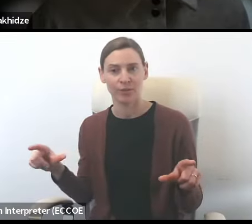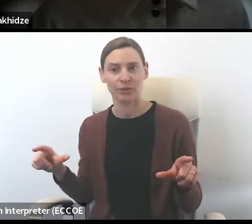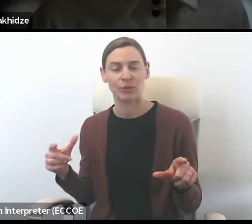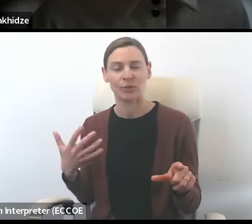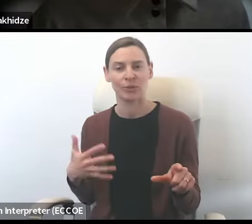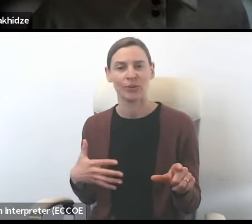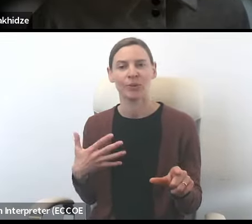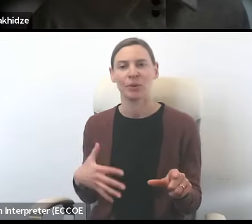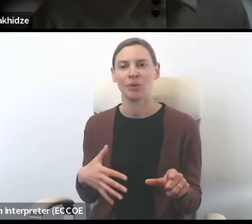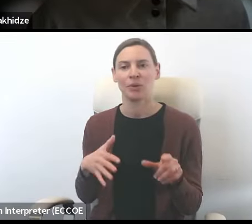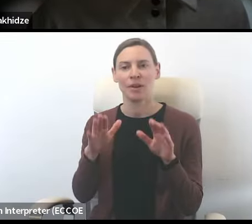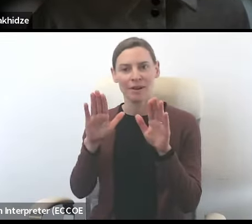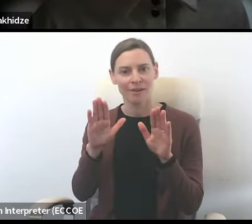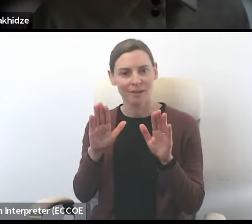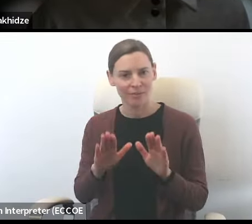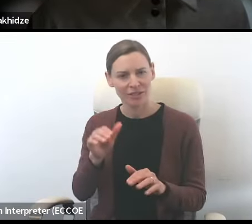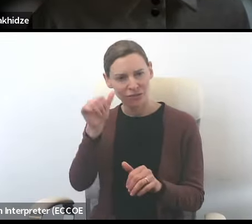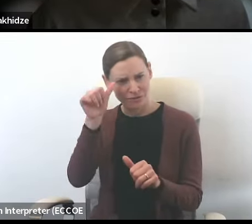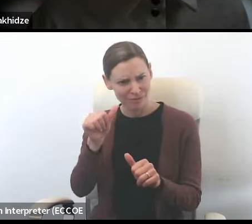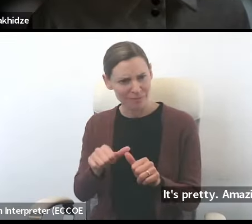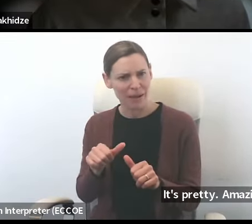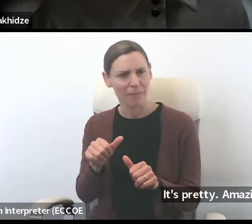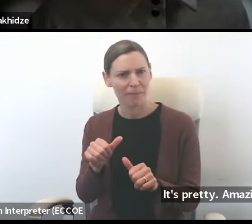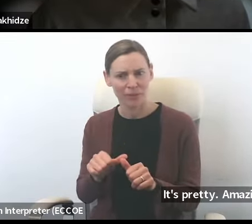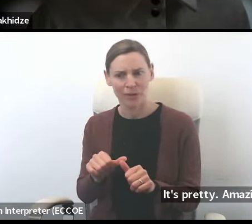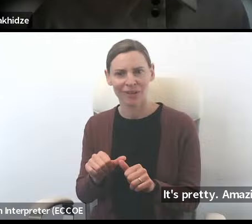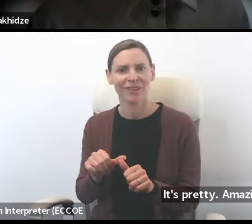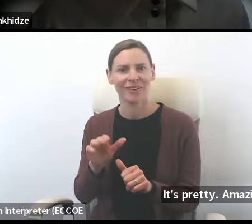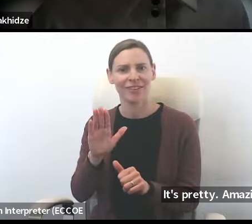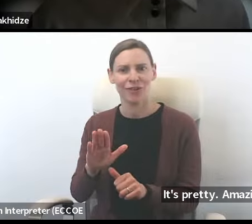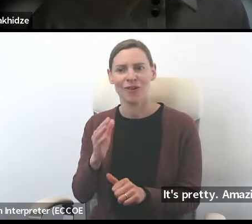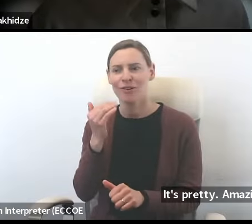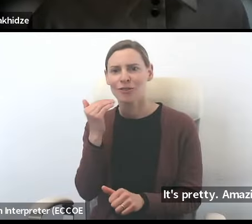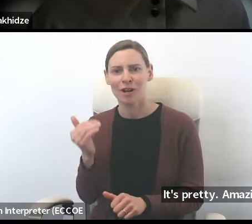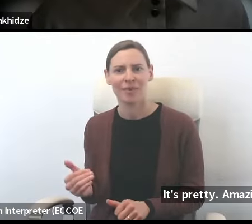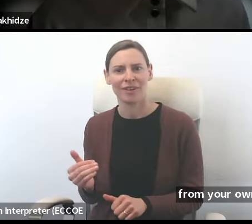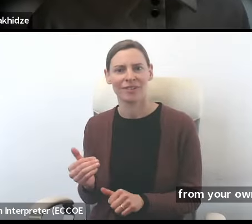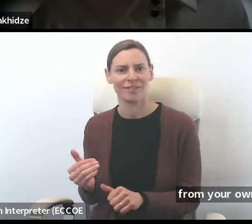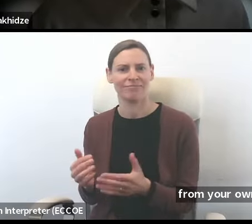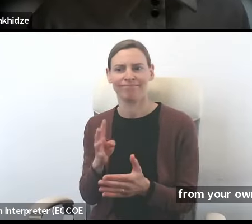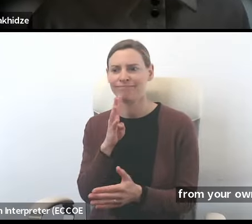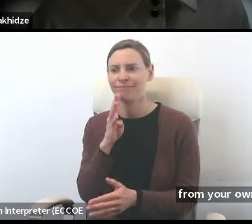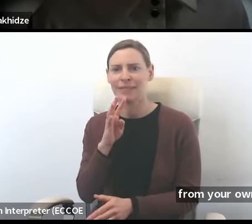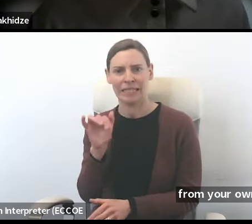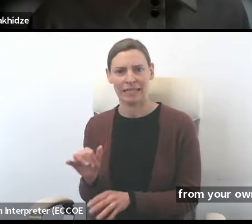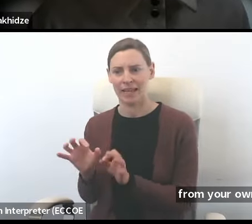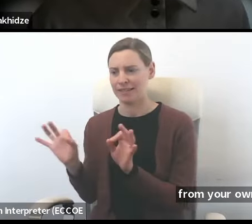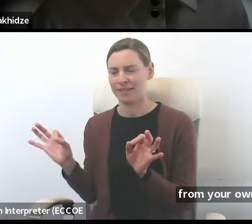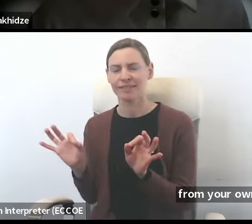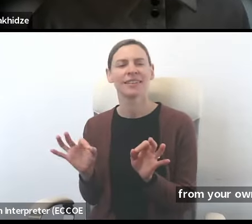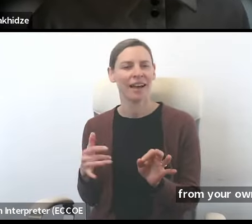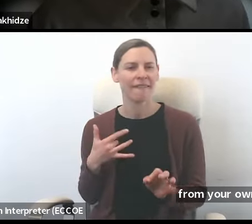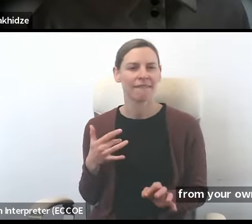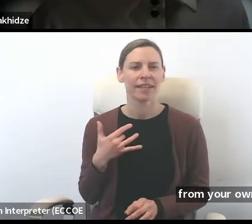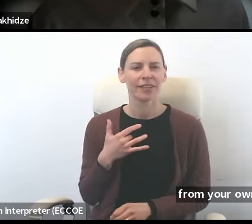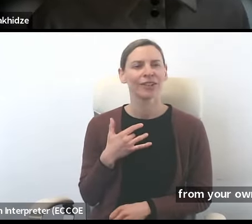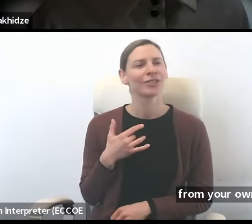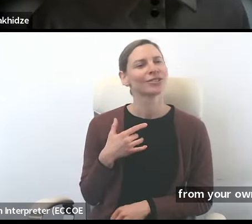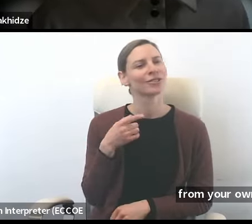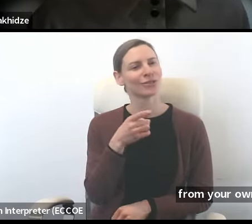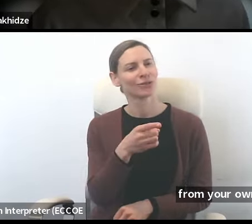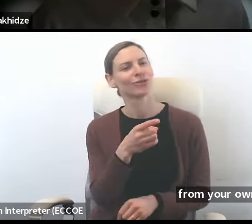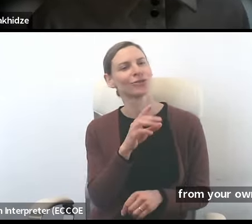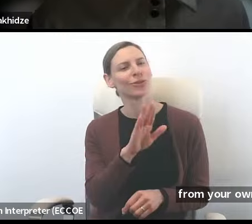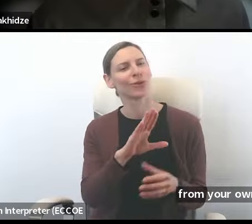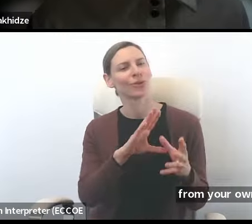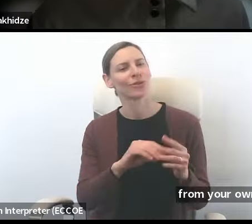amazing to remember a sentence like that from your own grandmother. I think this is very complicated, what you're speaking about. I'm not sure how,